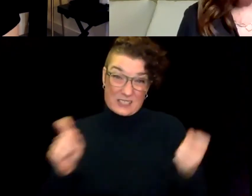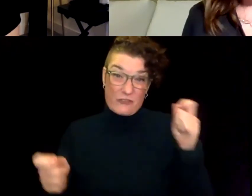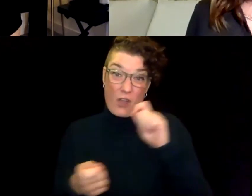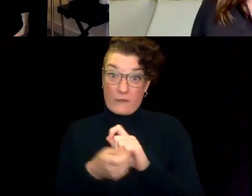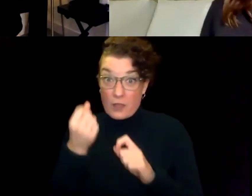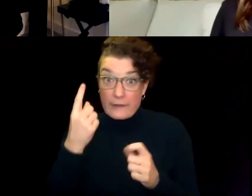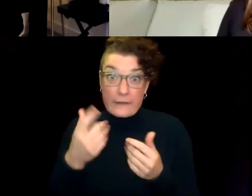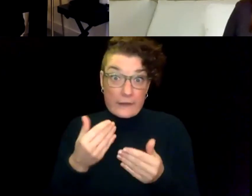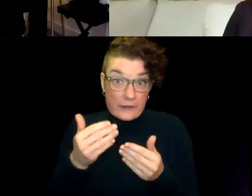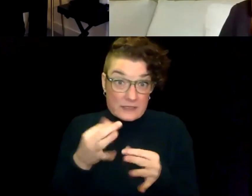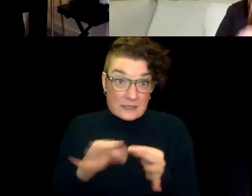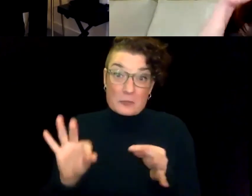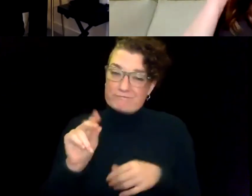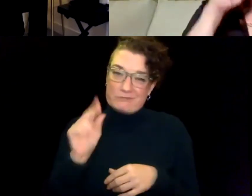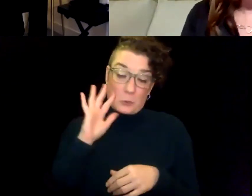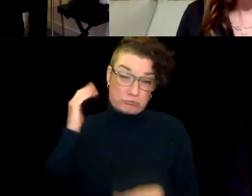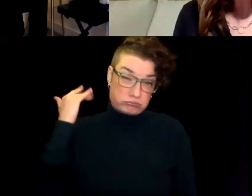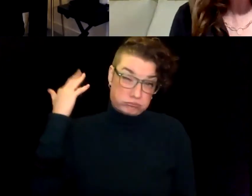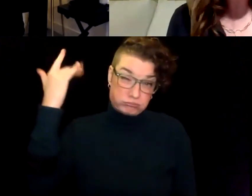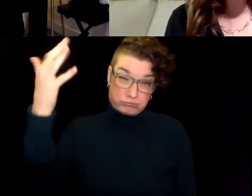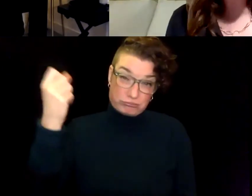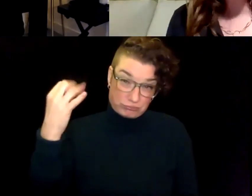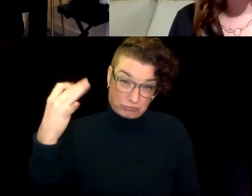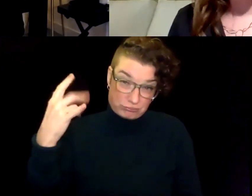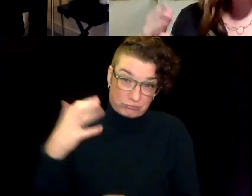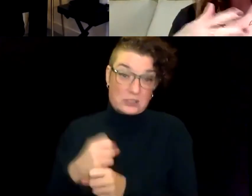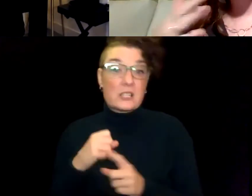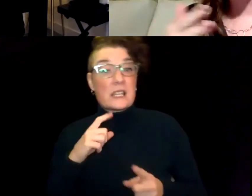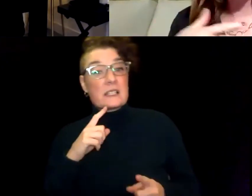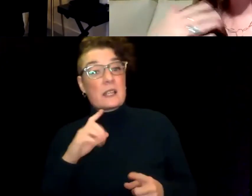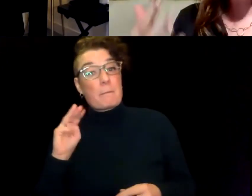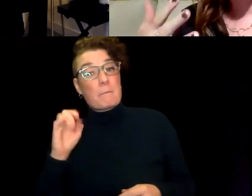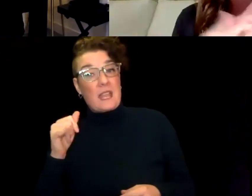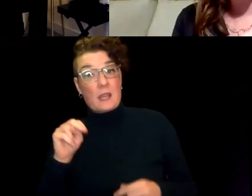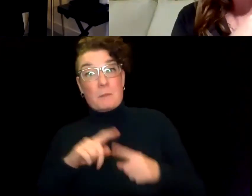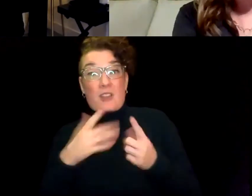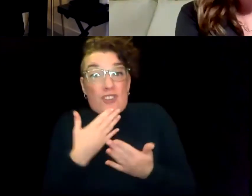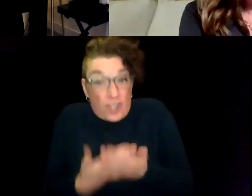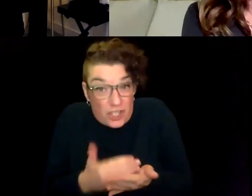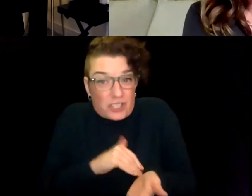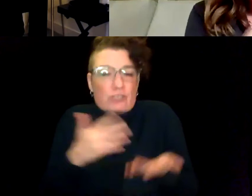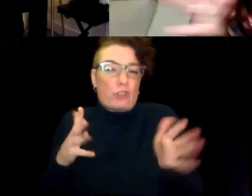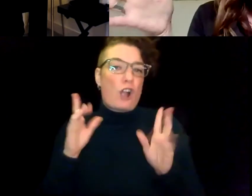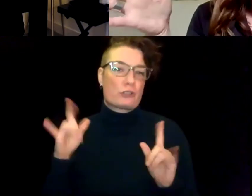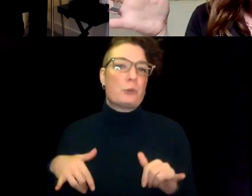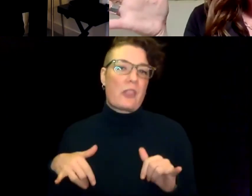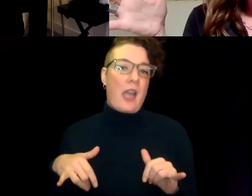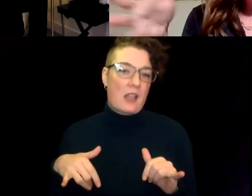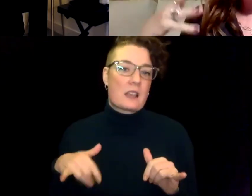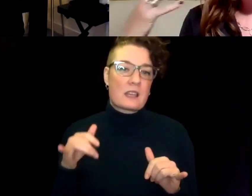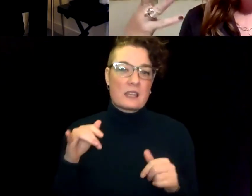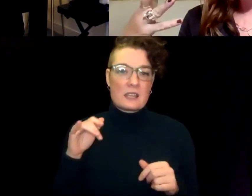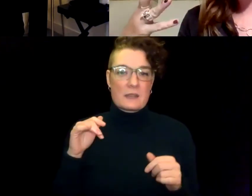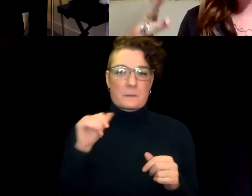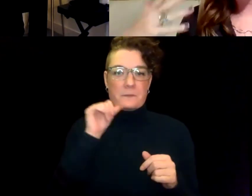years or decades. But good doctors are doing it. And that's what I'll say. I mean, I think that if I had to, across the board,